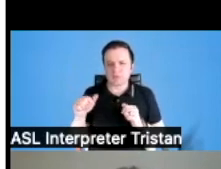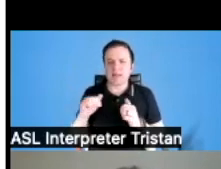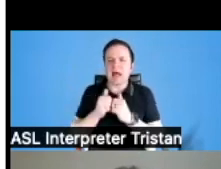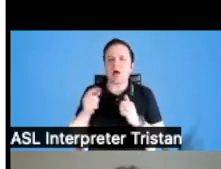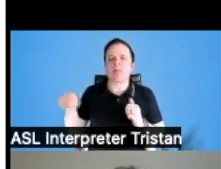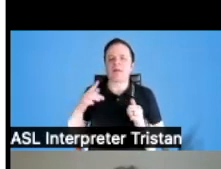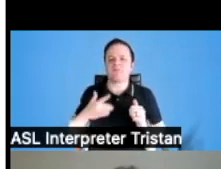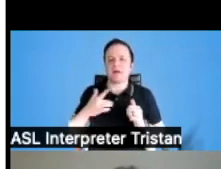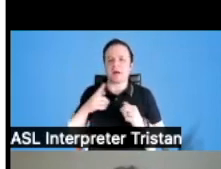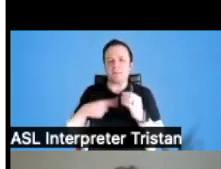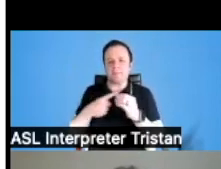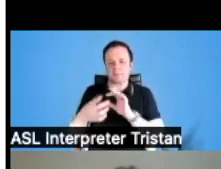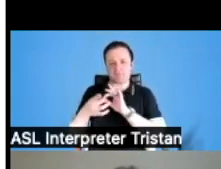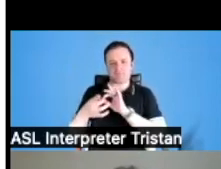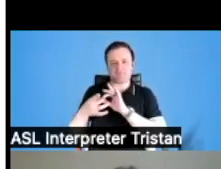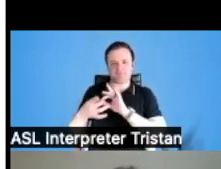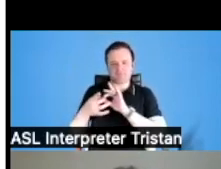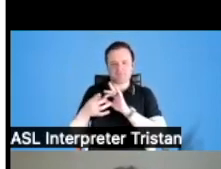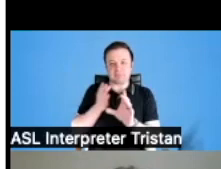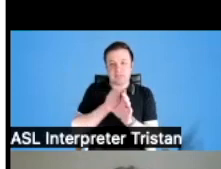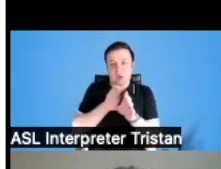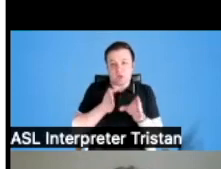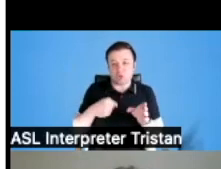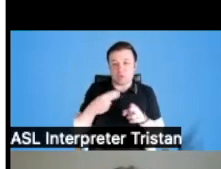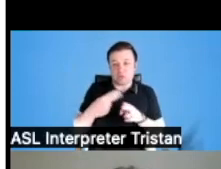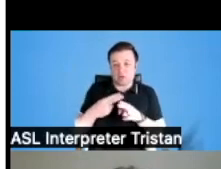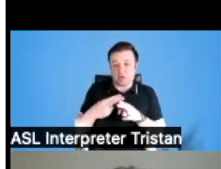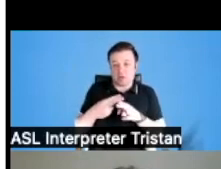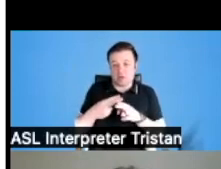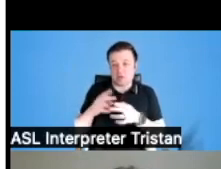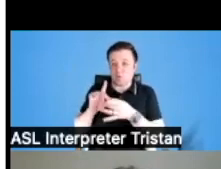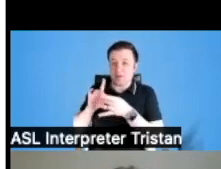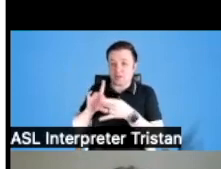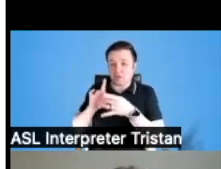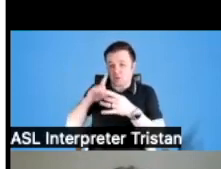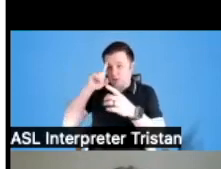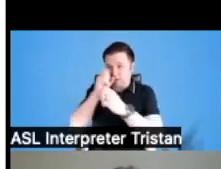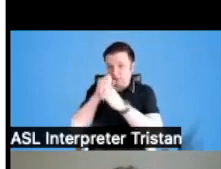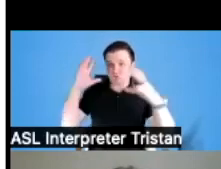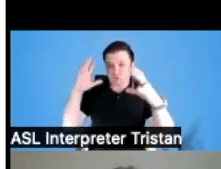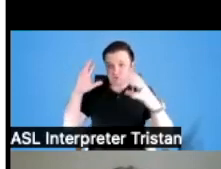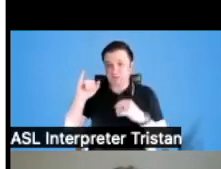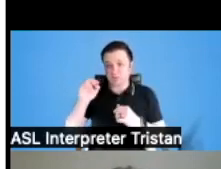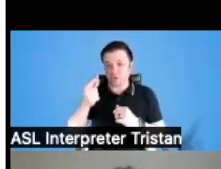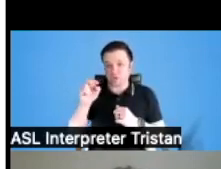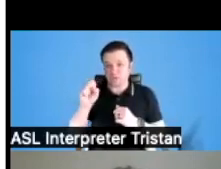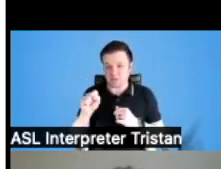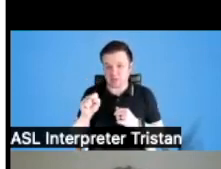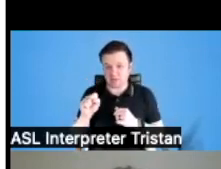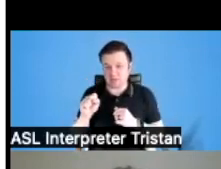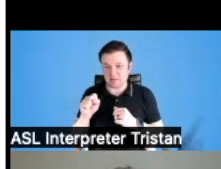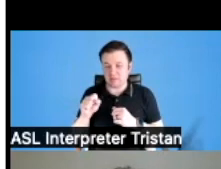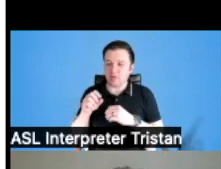about relationships, what we in psychology call fancily relational images that contributed to a tendency